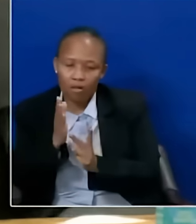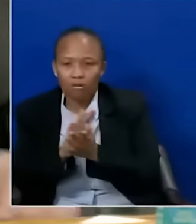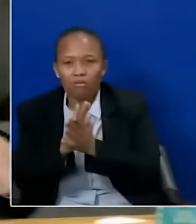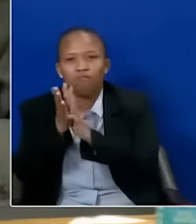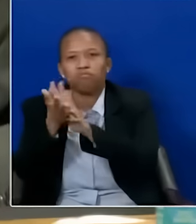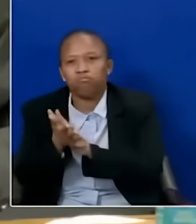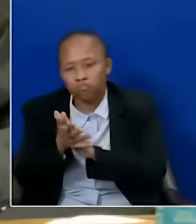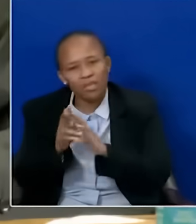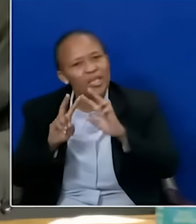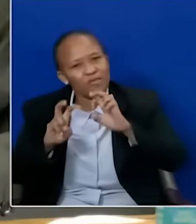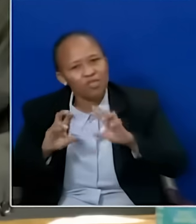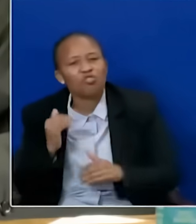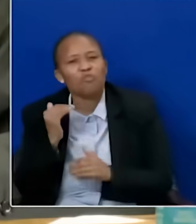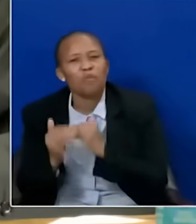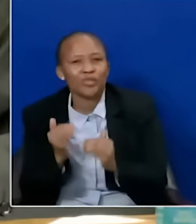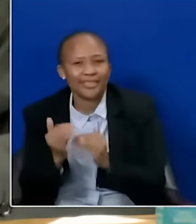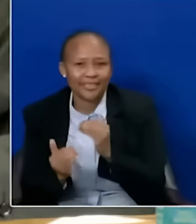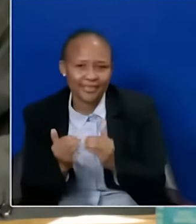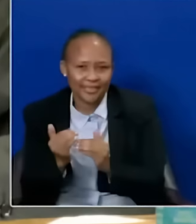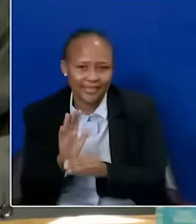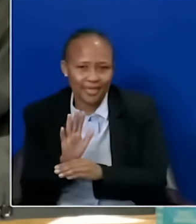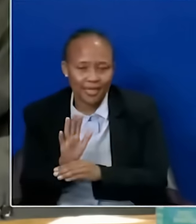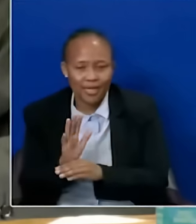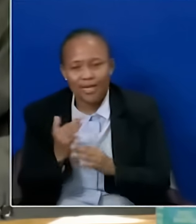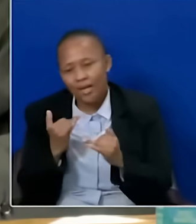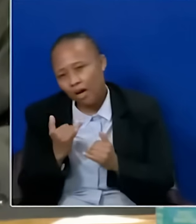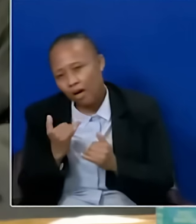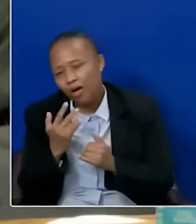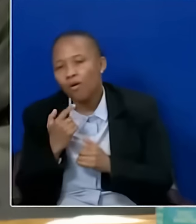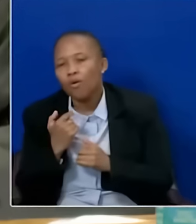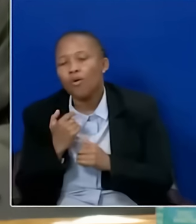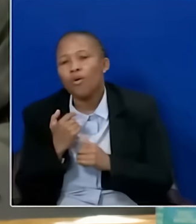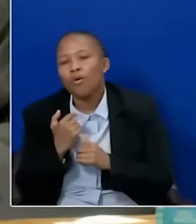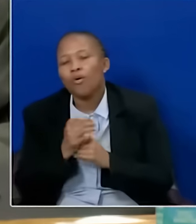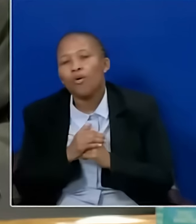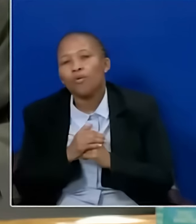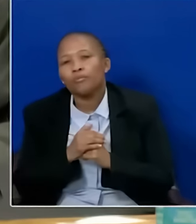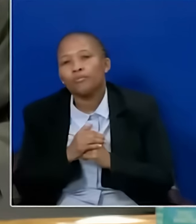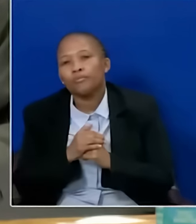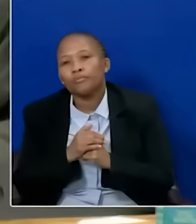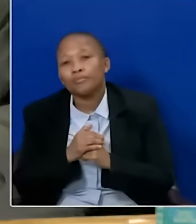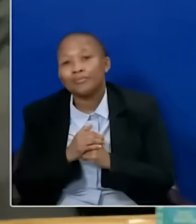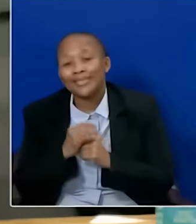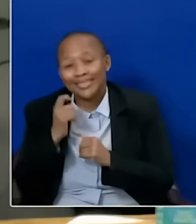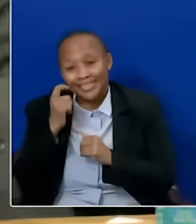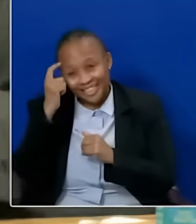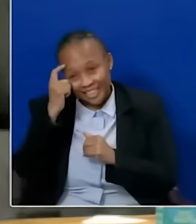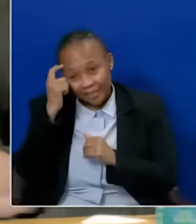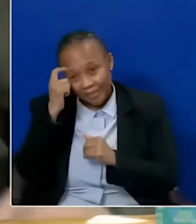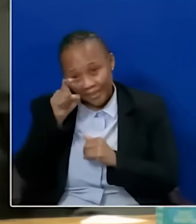strange to tie the suspects to cartridge cases found on the